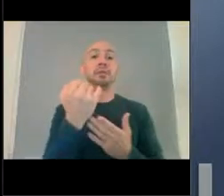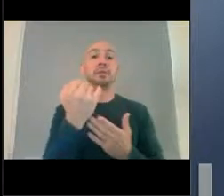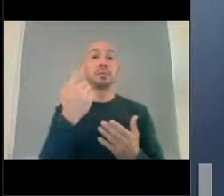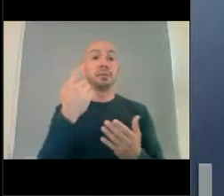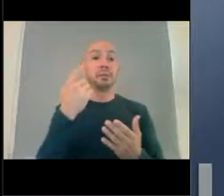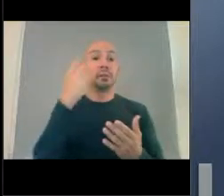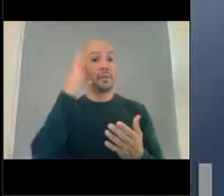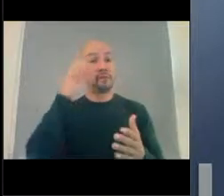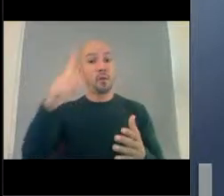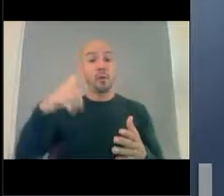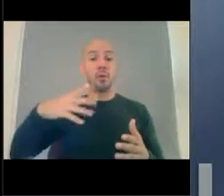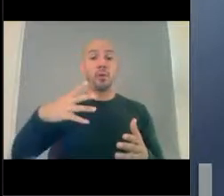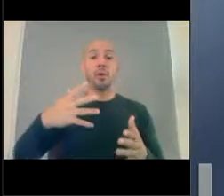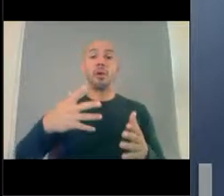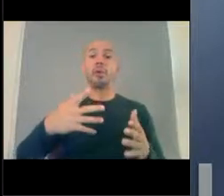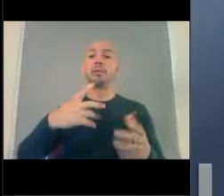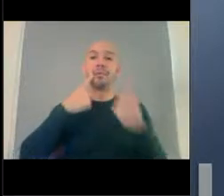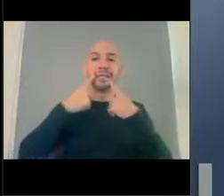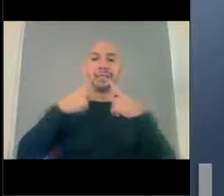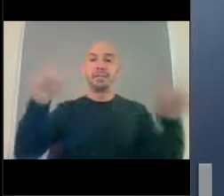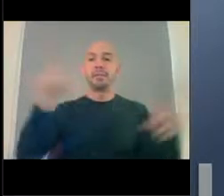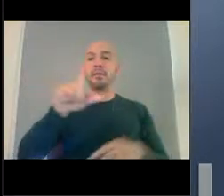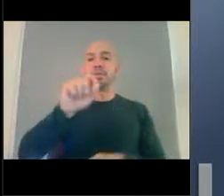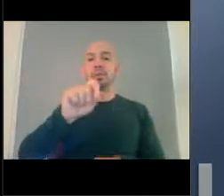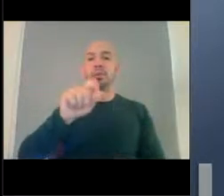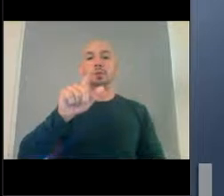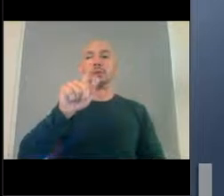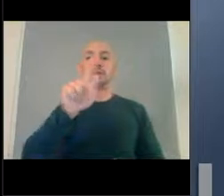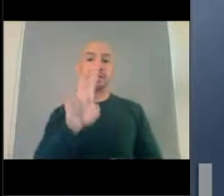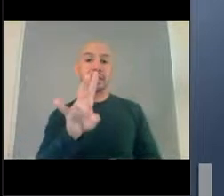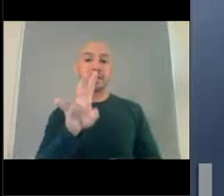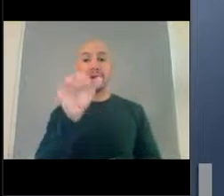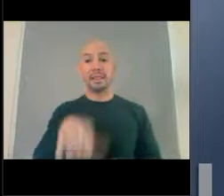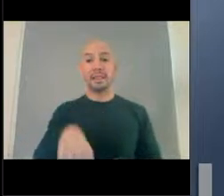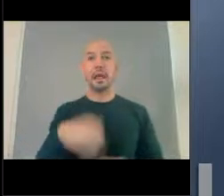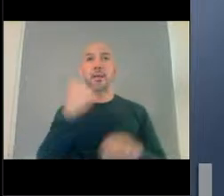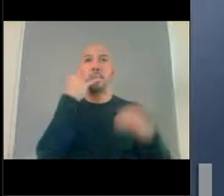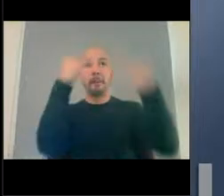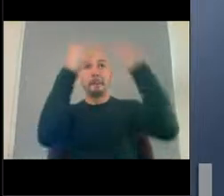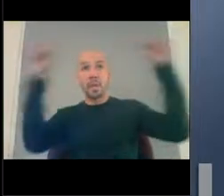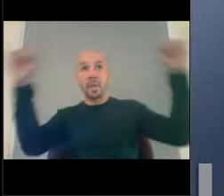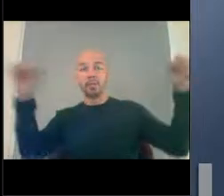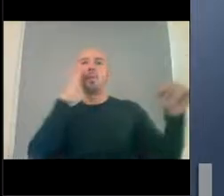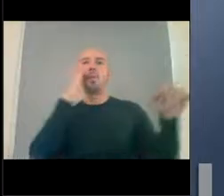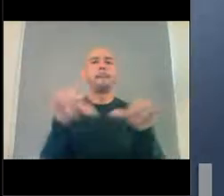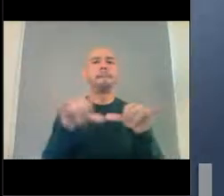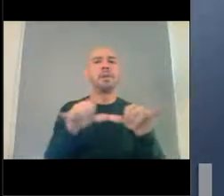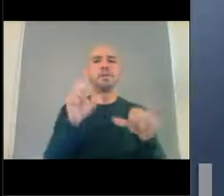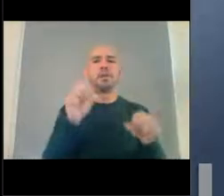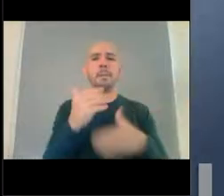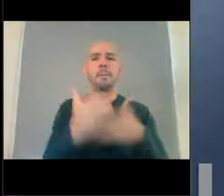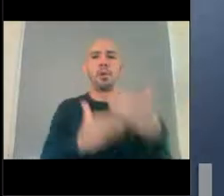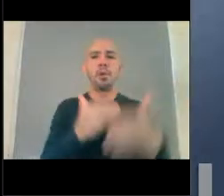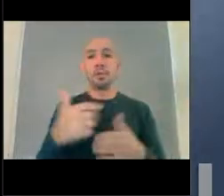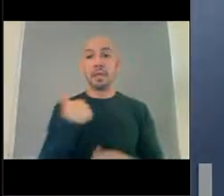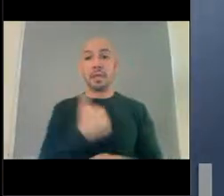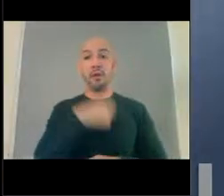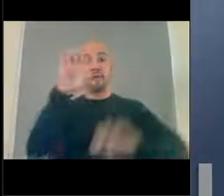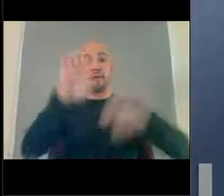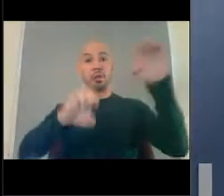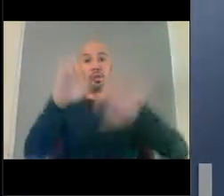by 2027 and the commission set annual benchmarks to measure this progress progress our evaluation is similar to last